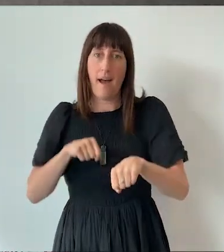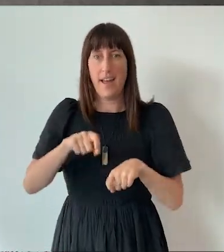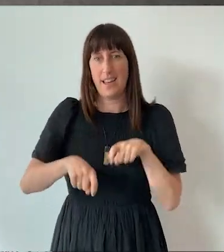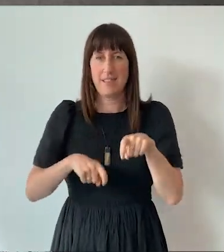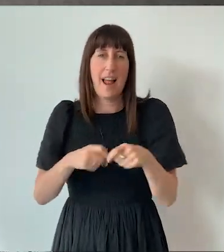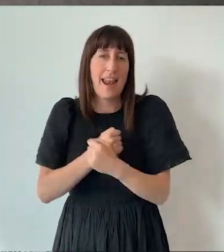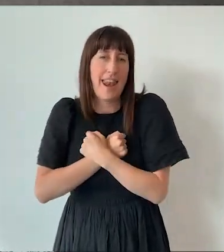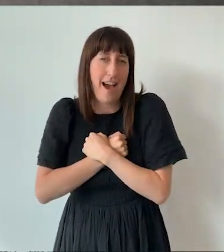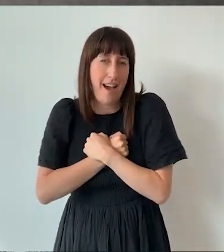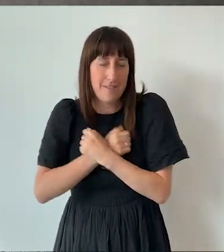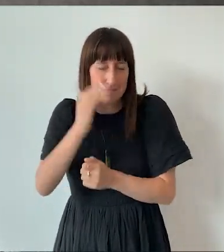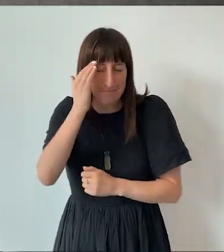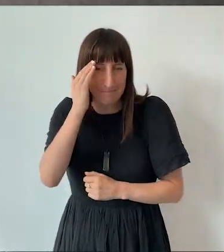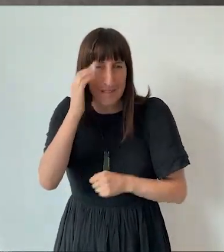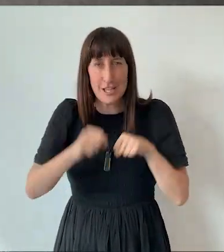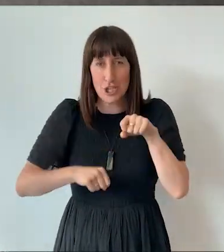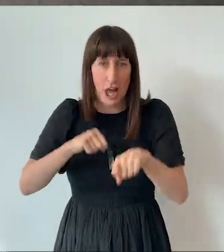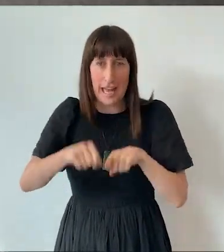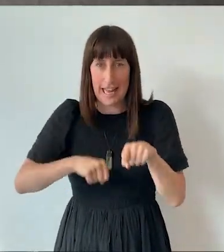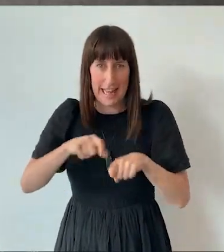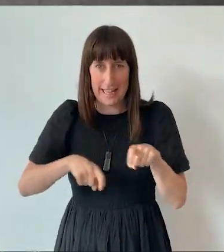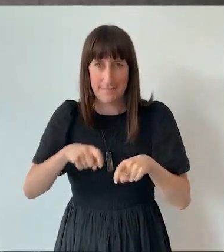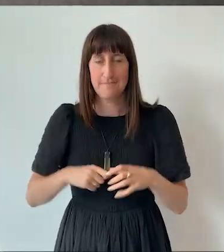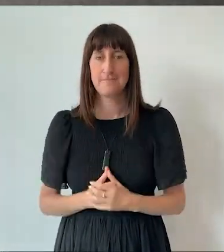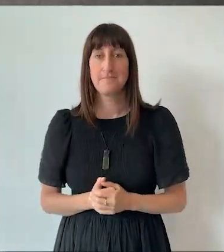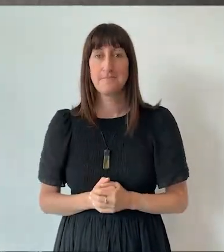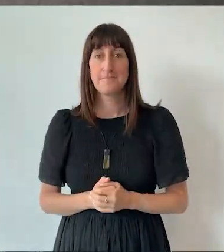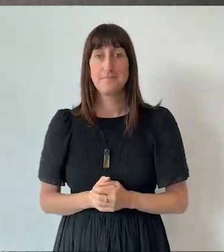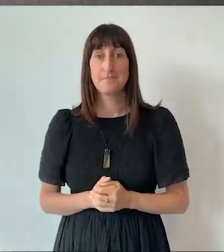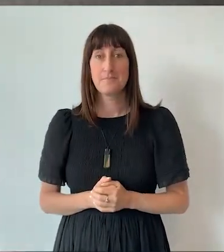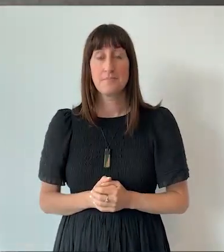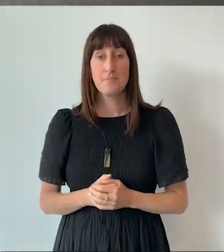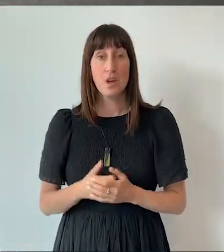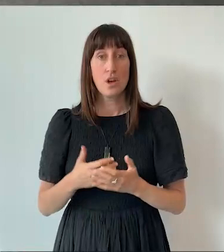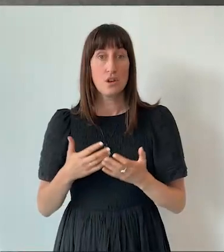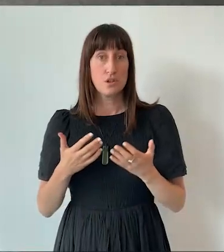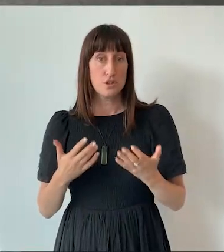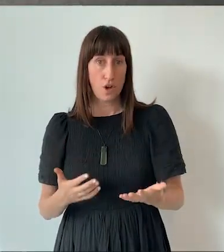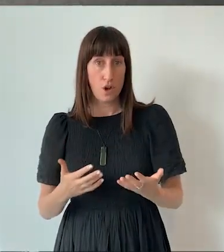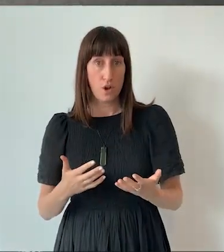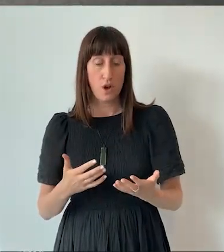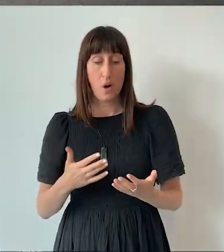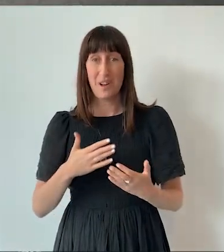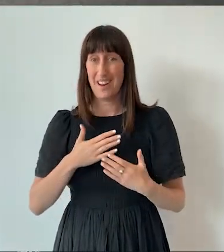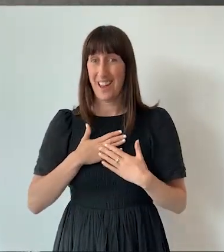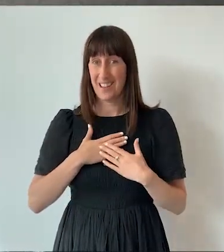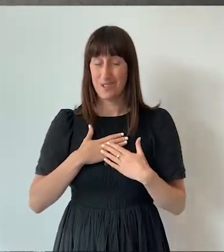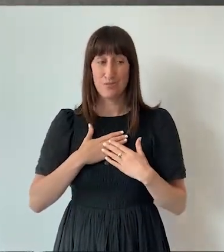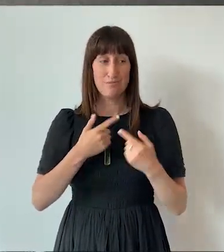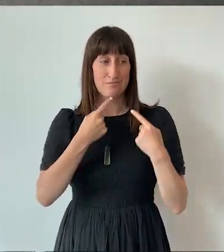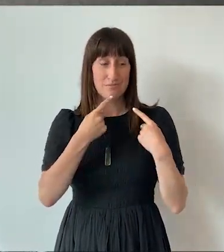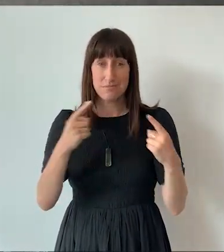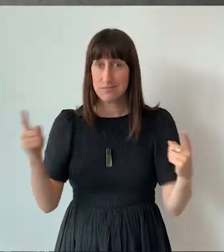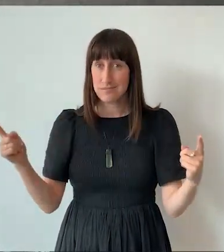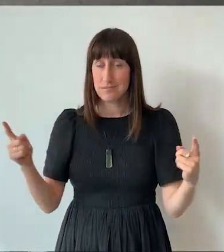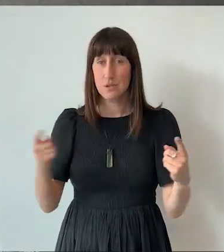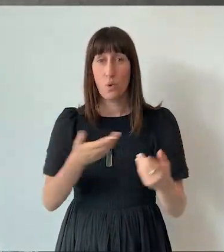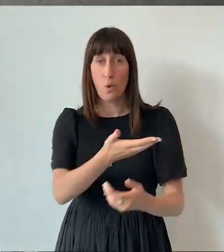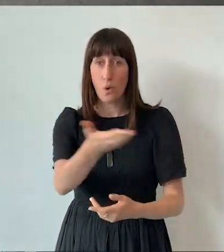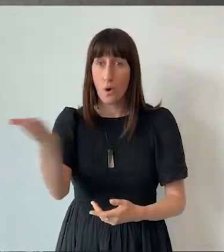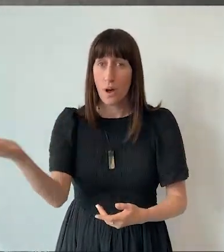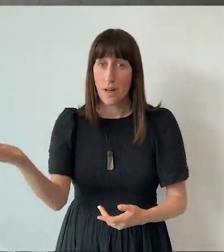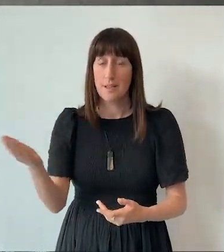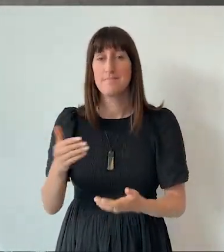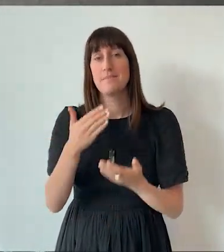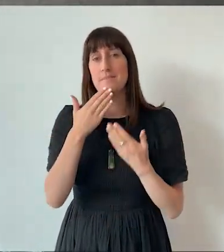love cycling. I want to take this opportunity to thank all of you who have supported Whaikaha in the